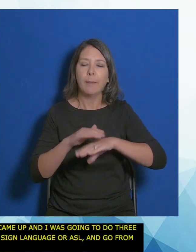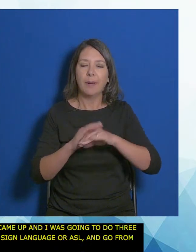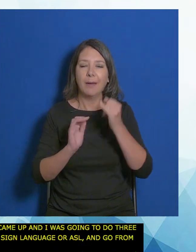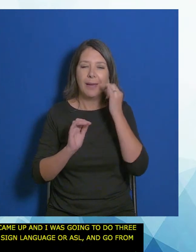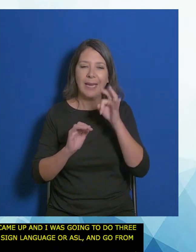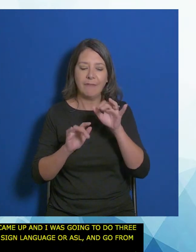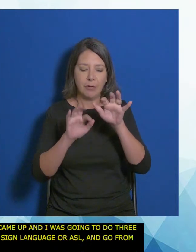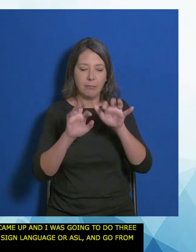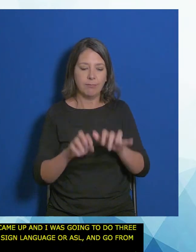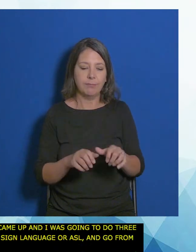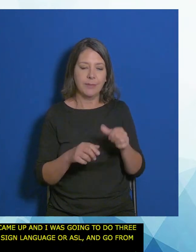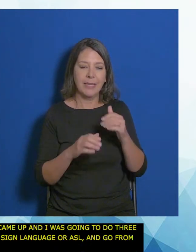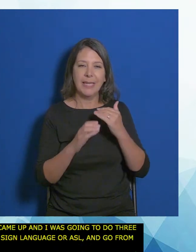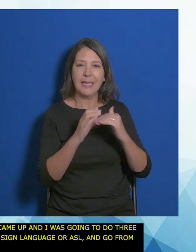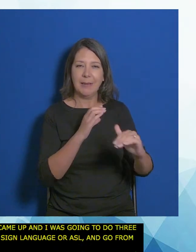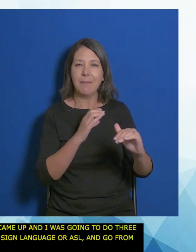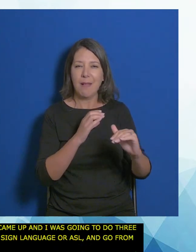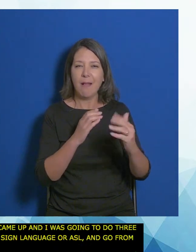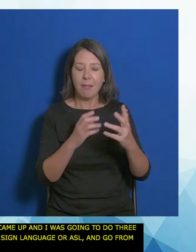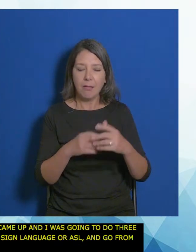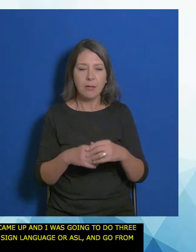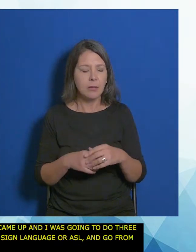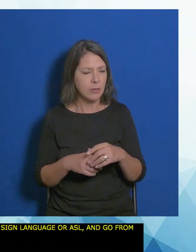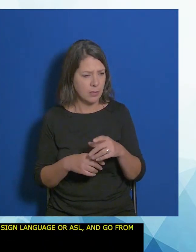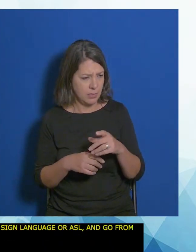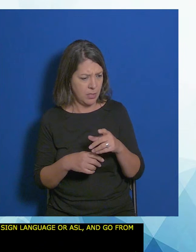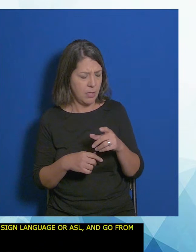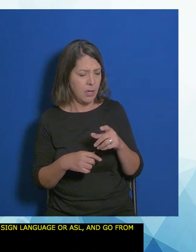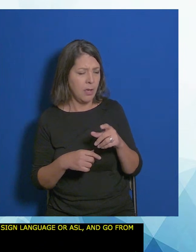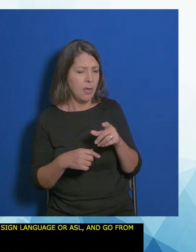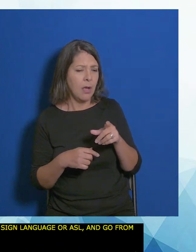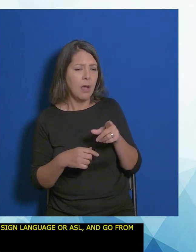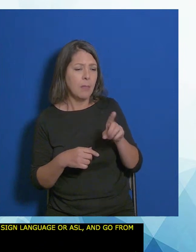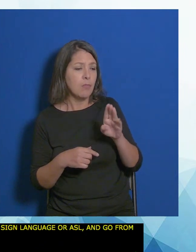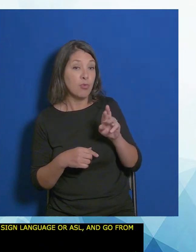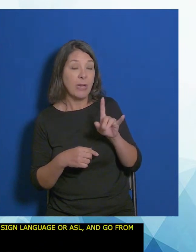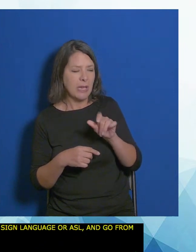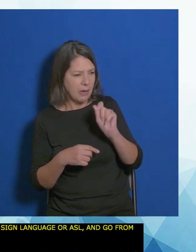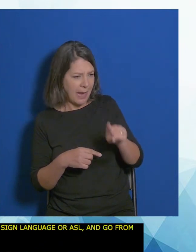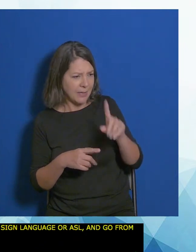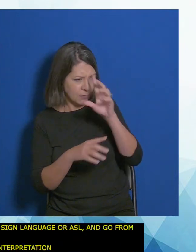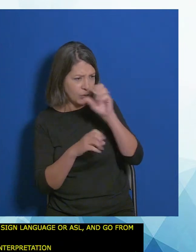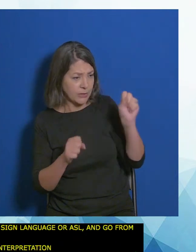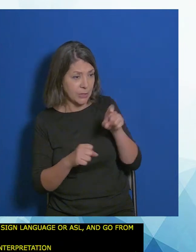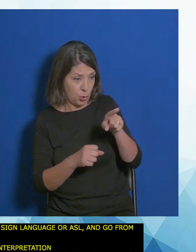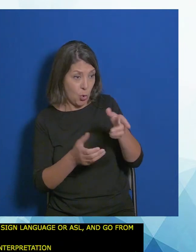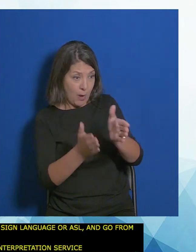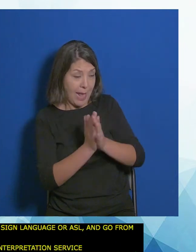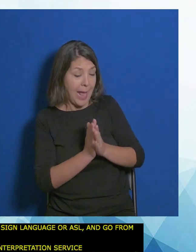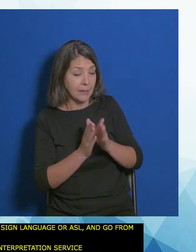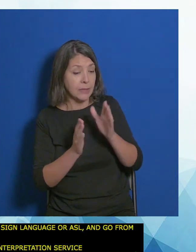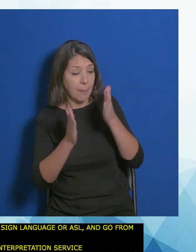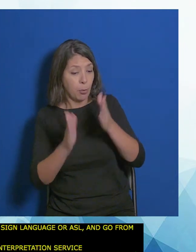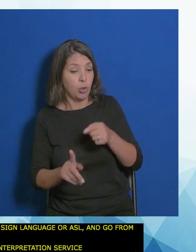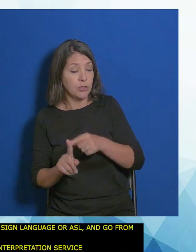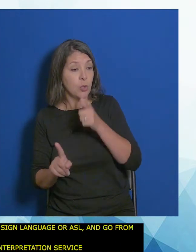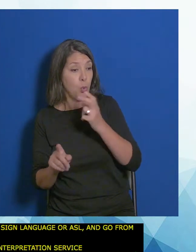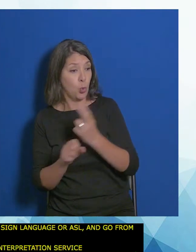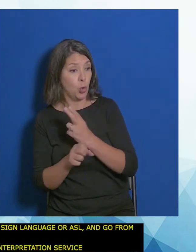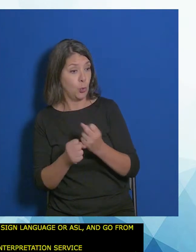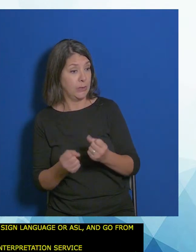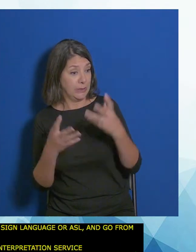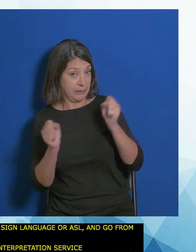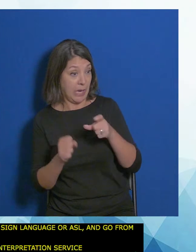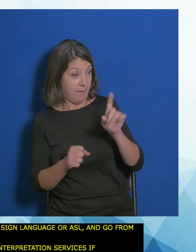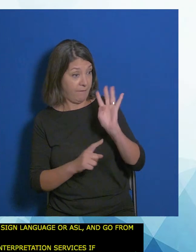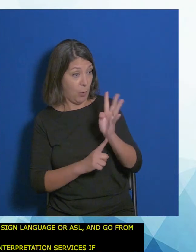Have you asked a person that uses interpretation services if 4 minutes would be sufficient for them? I spoke